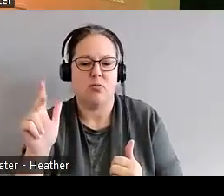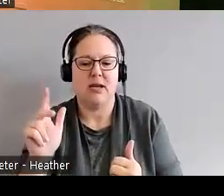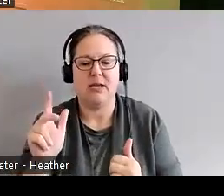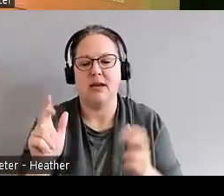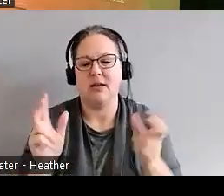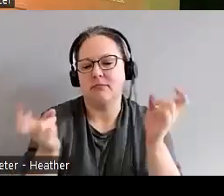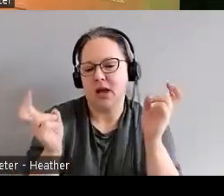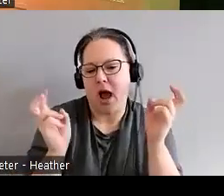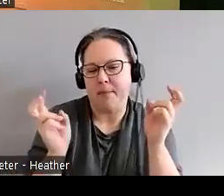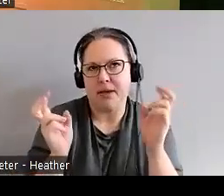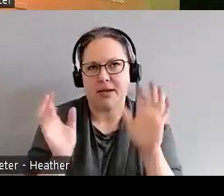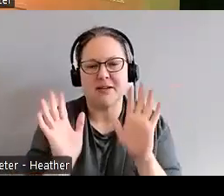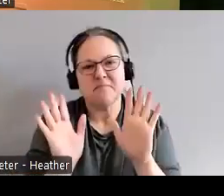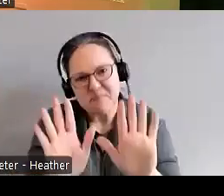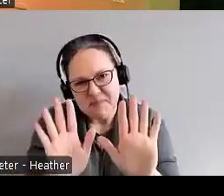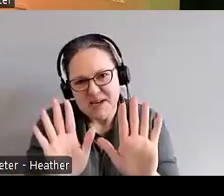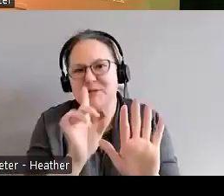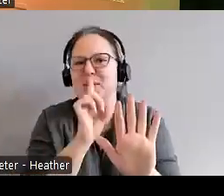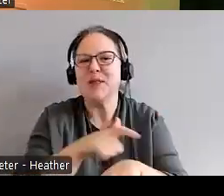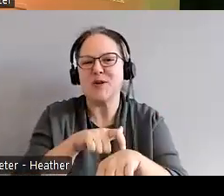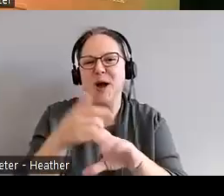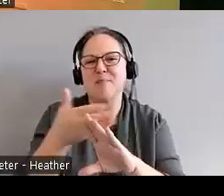long time since I even looked at the title of it.